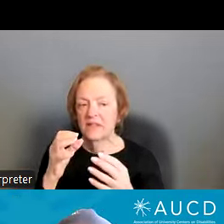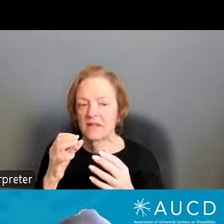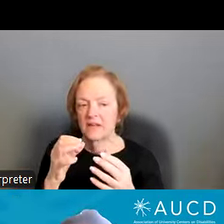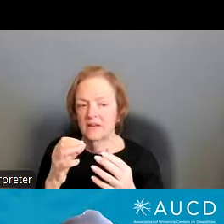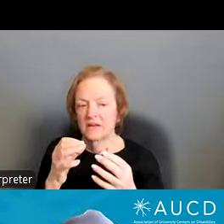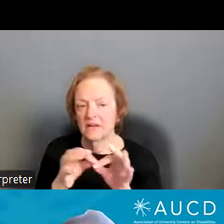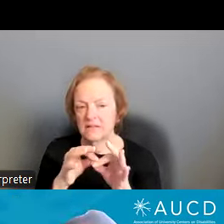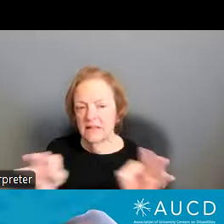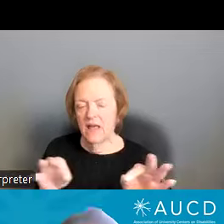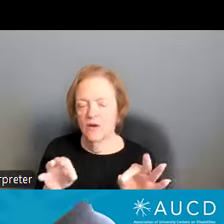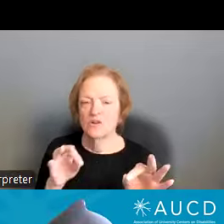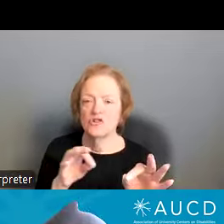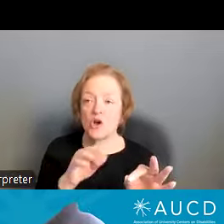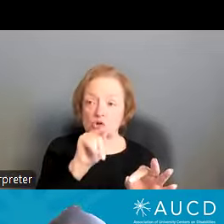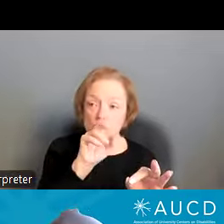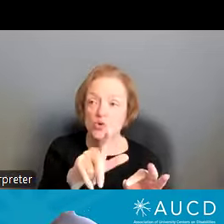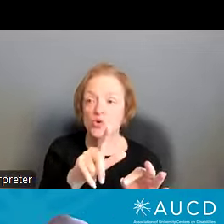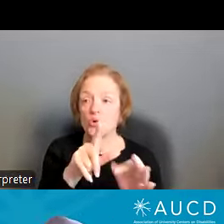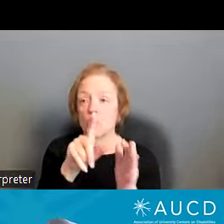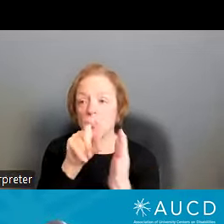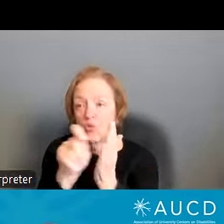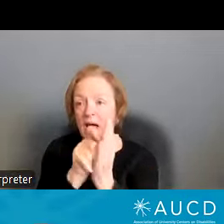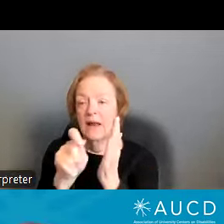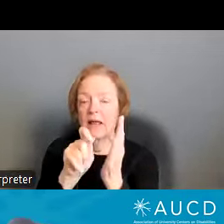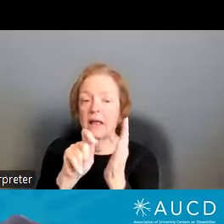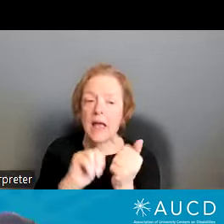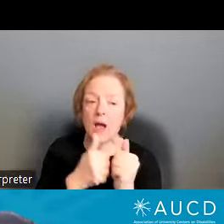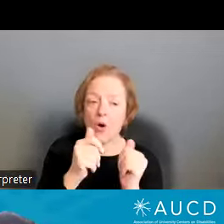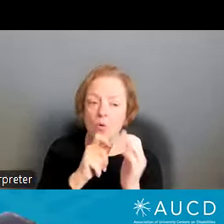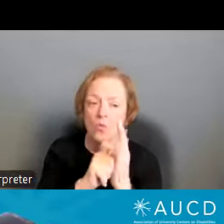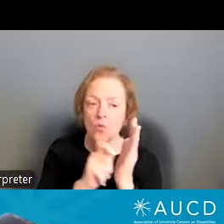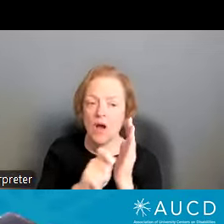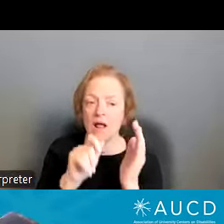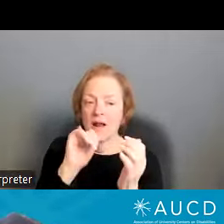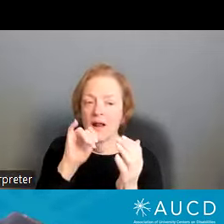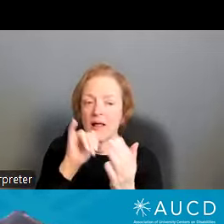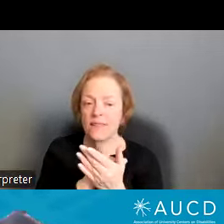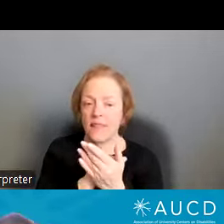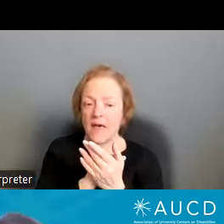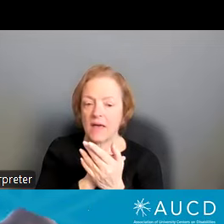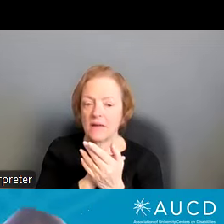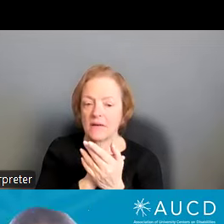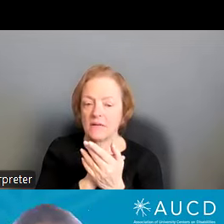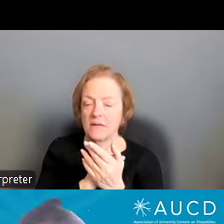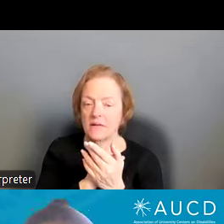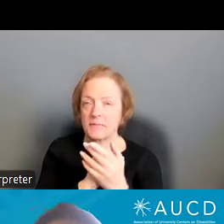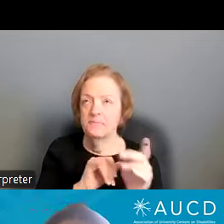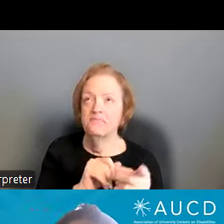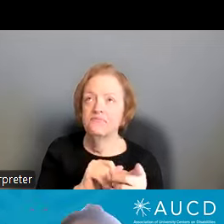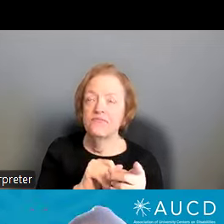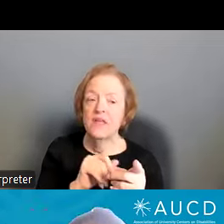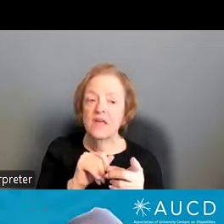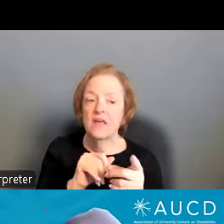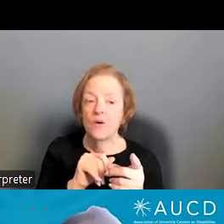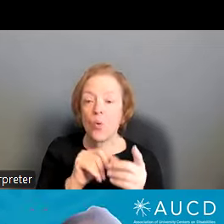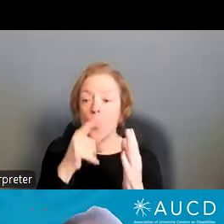communicating that ensures that information is truly accessible.